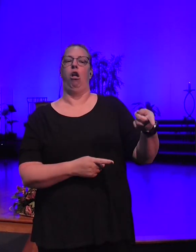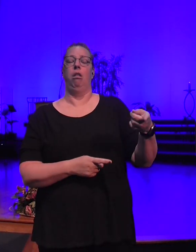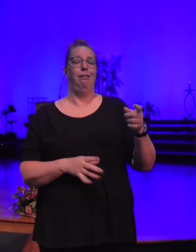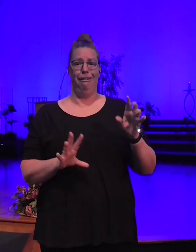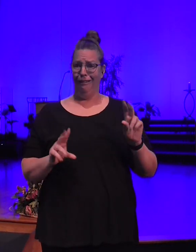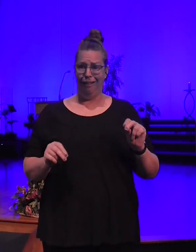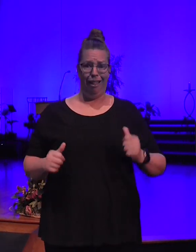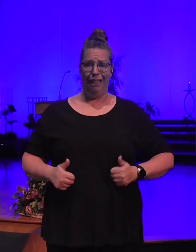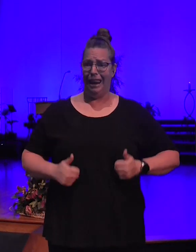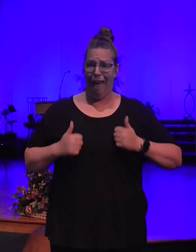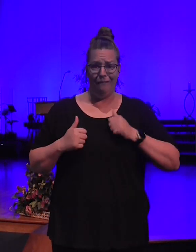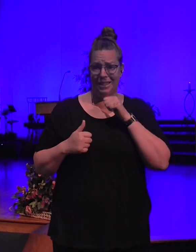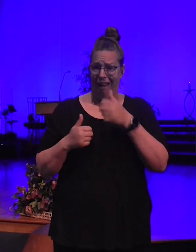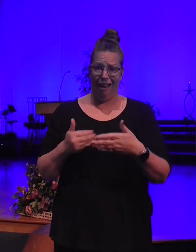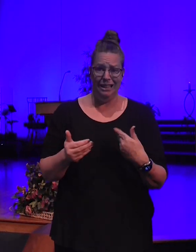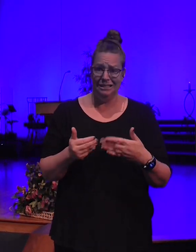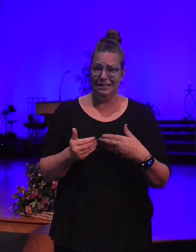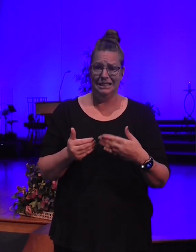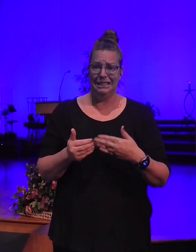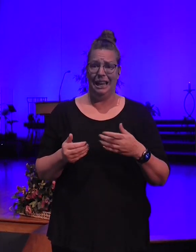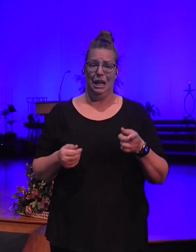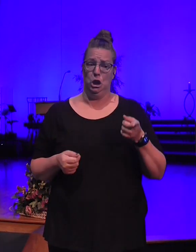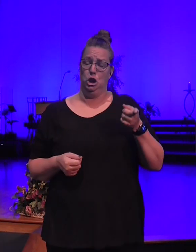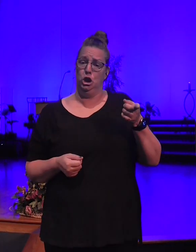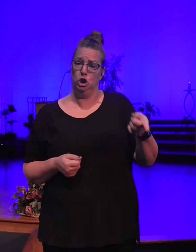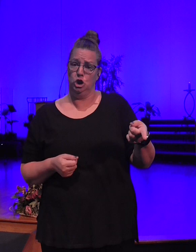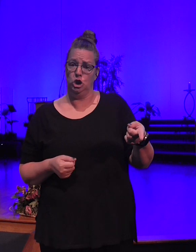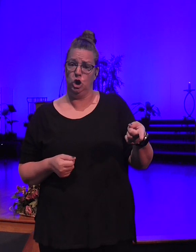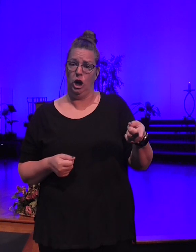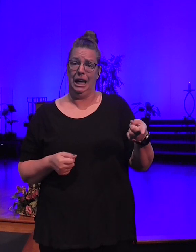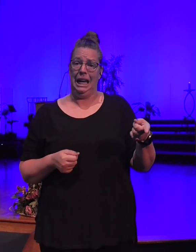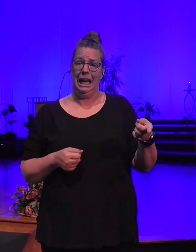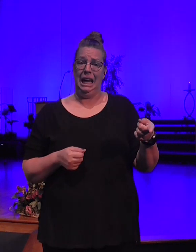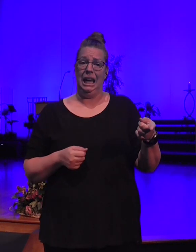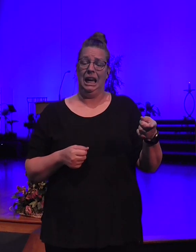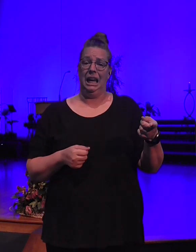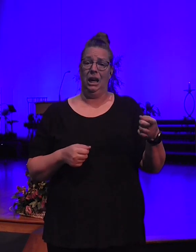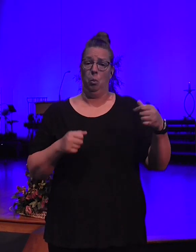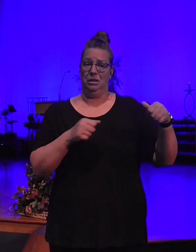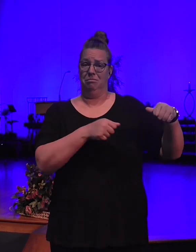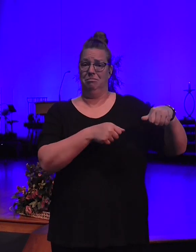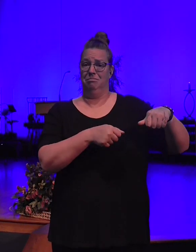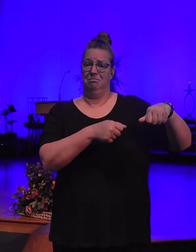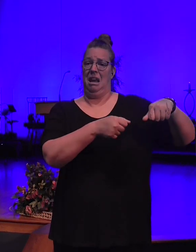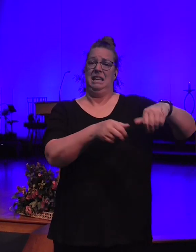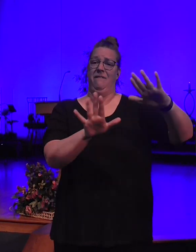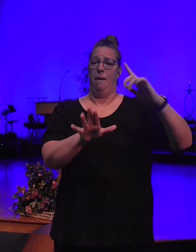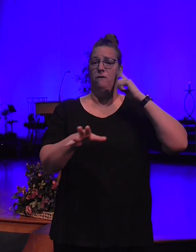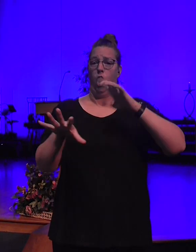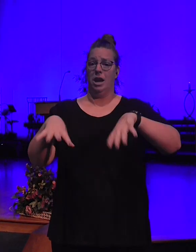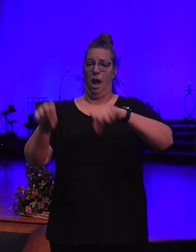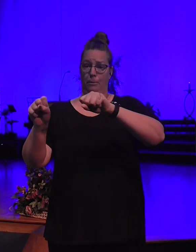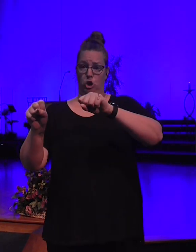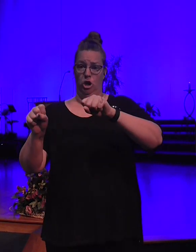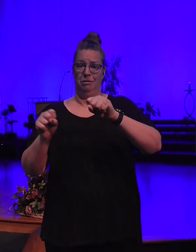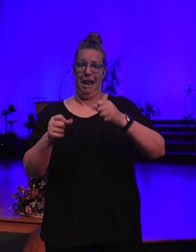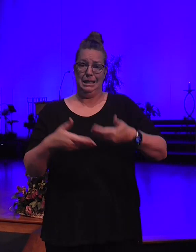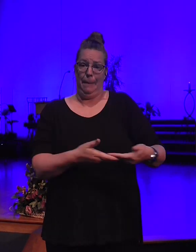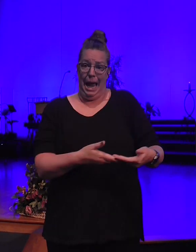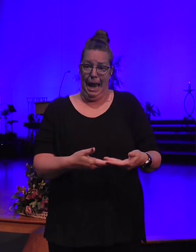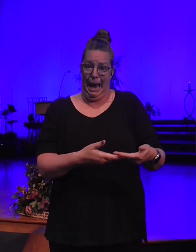life was not easy. She was given up for adoption as an infant. The family she lived in